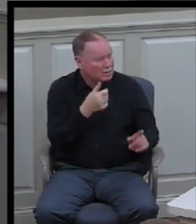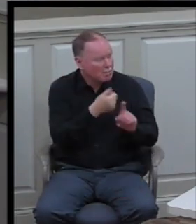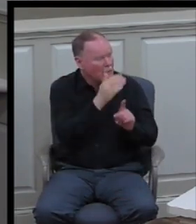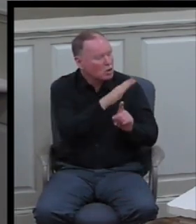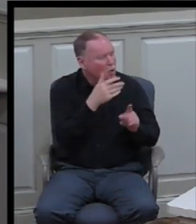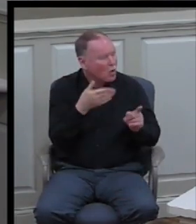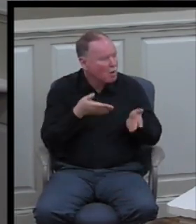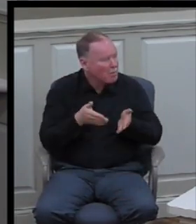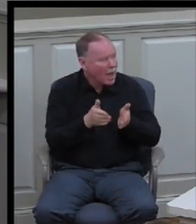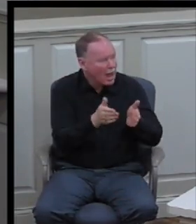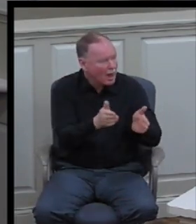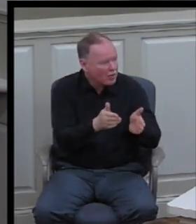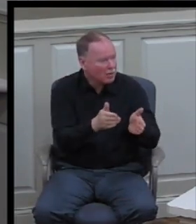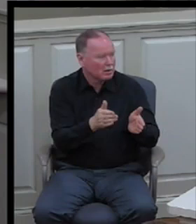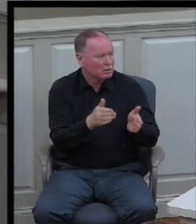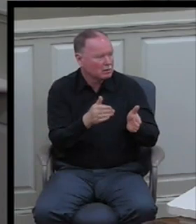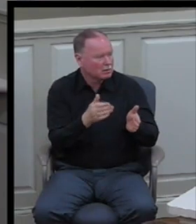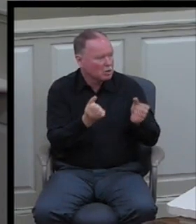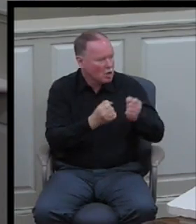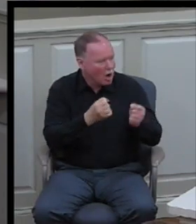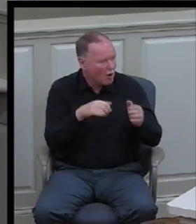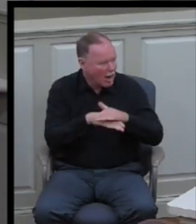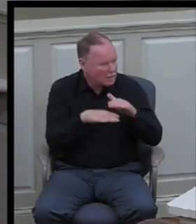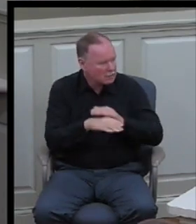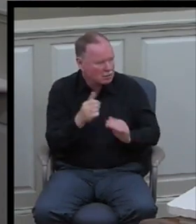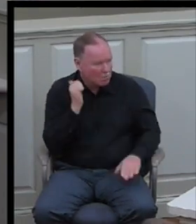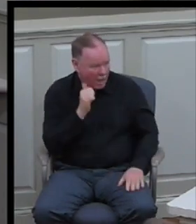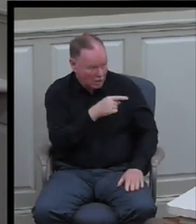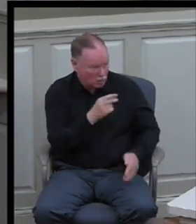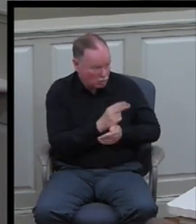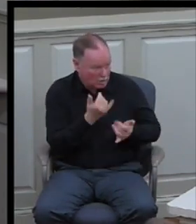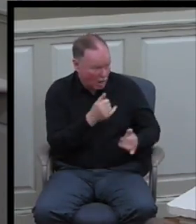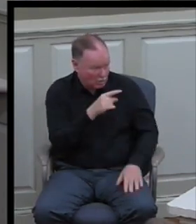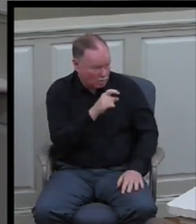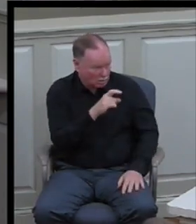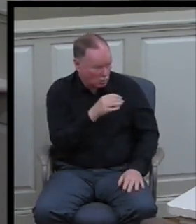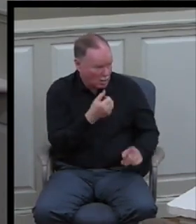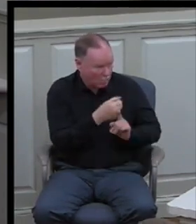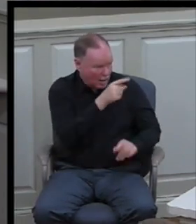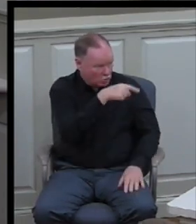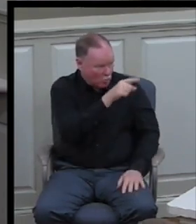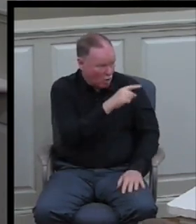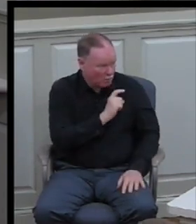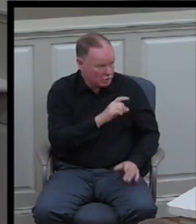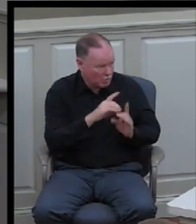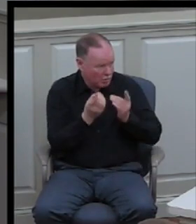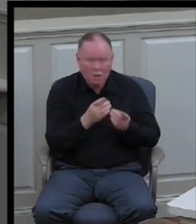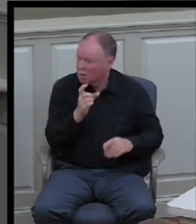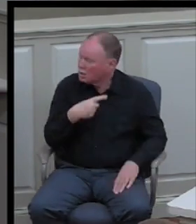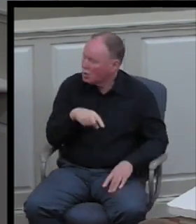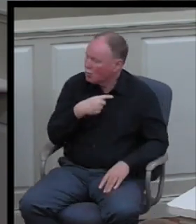and transports and access to the backside that you use? Is this going to work for you all too?